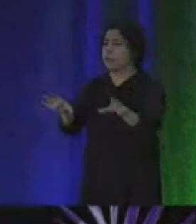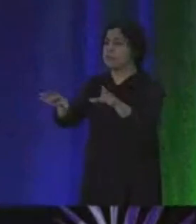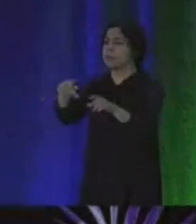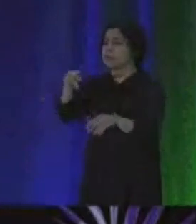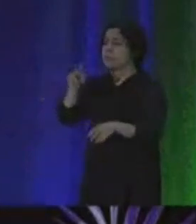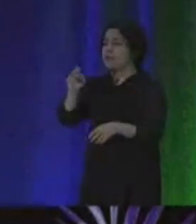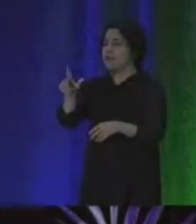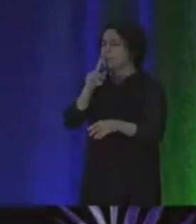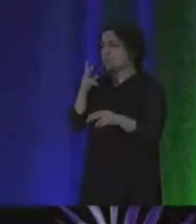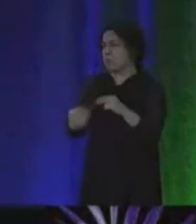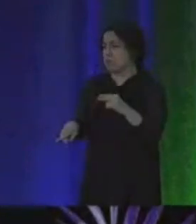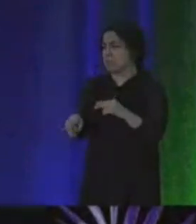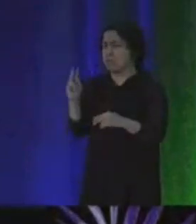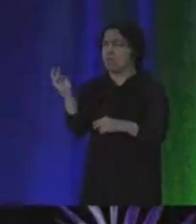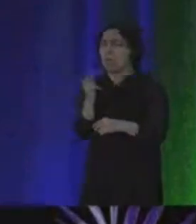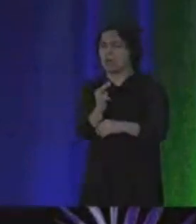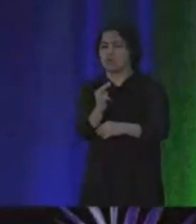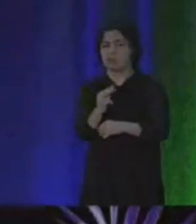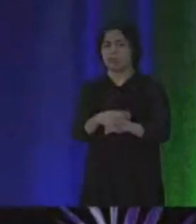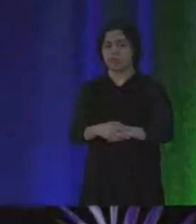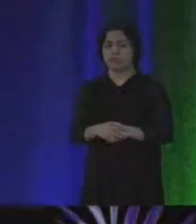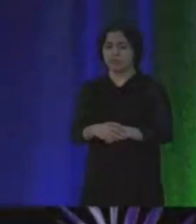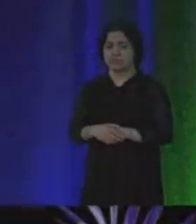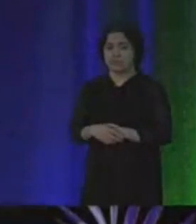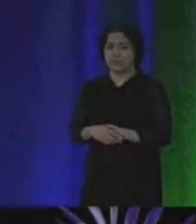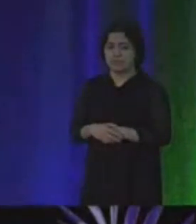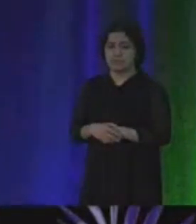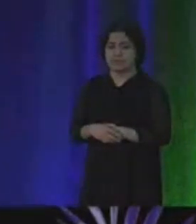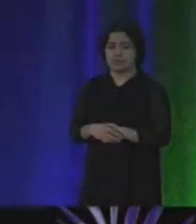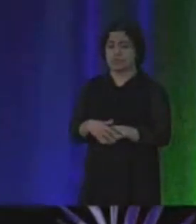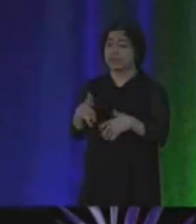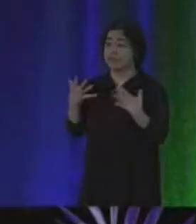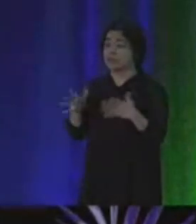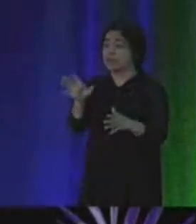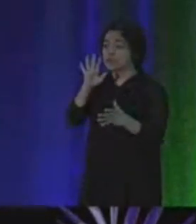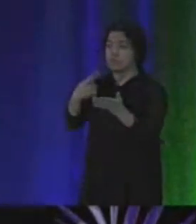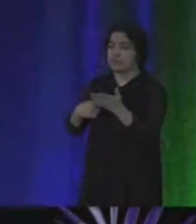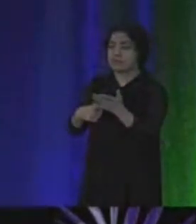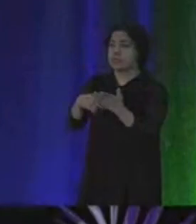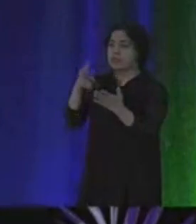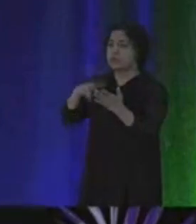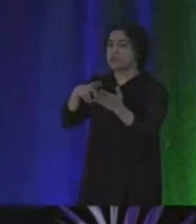real quick, and then we can look at what reading flame charts is all about. So you start here.